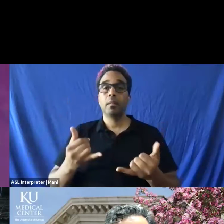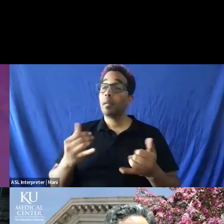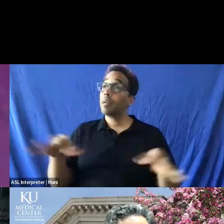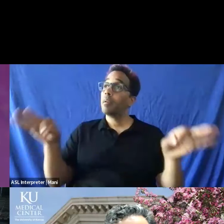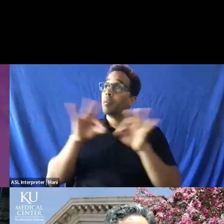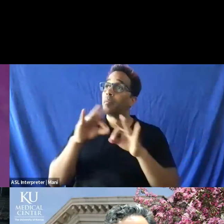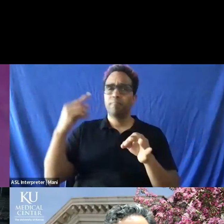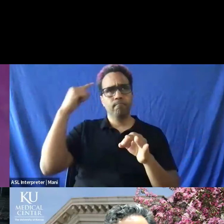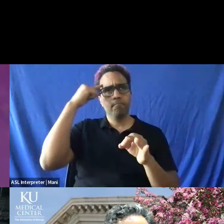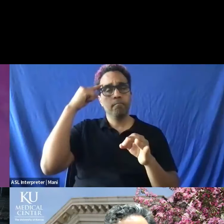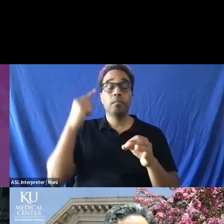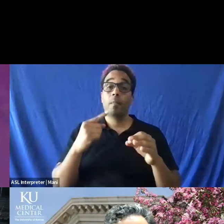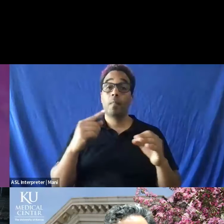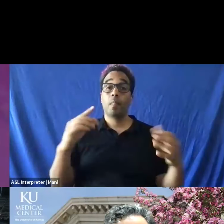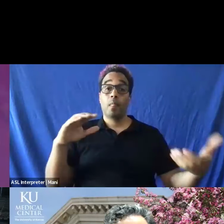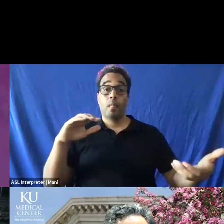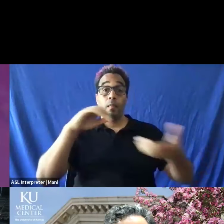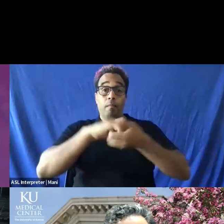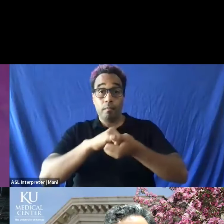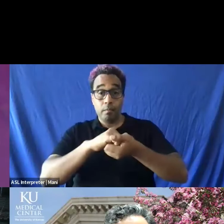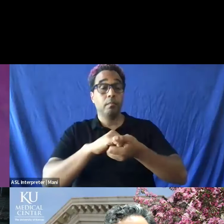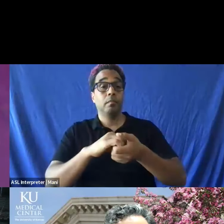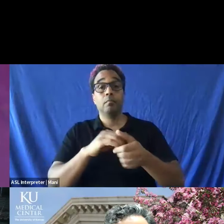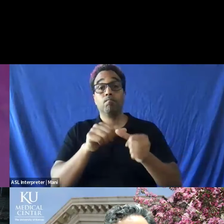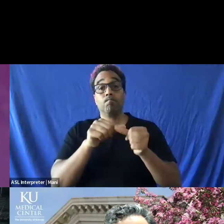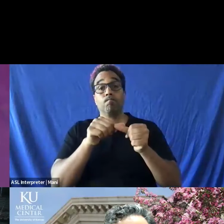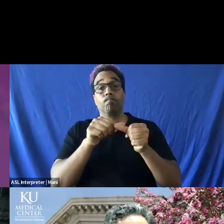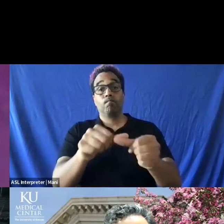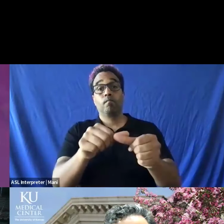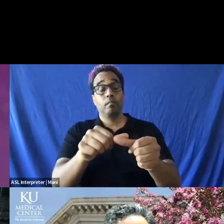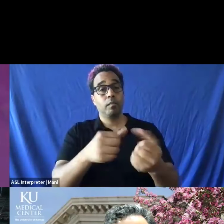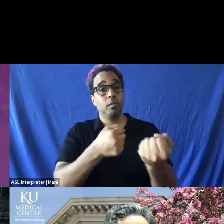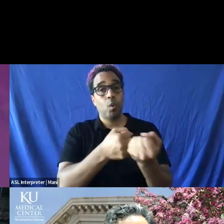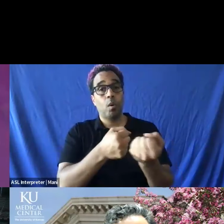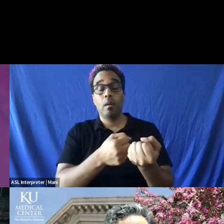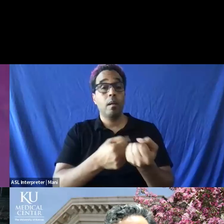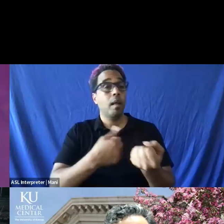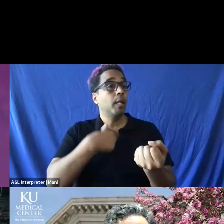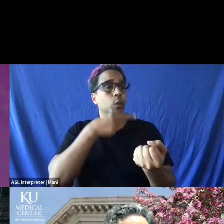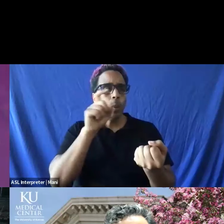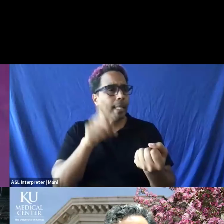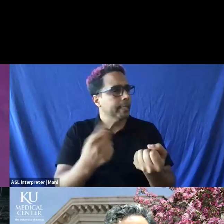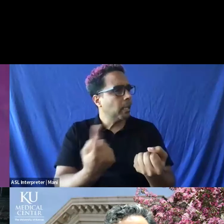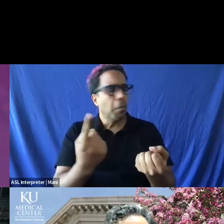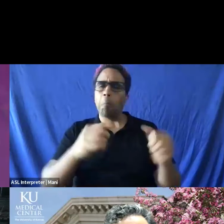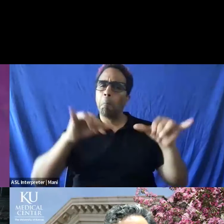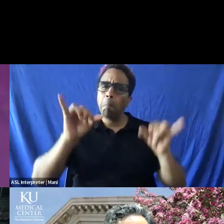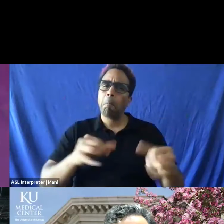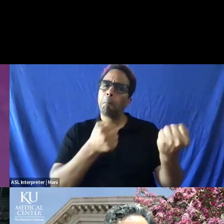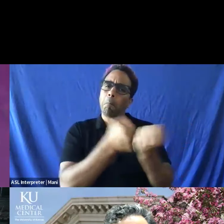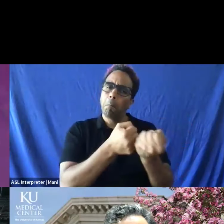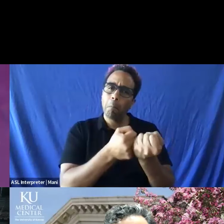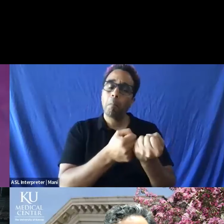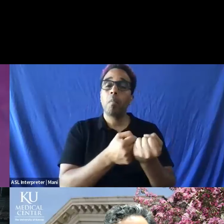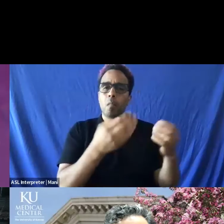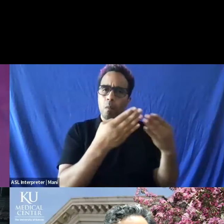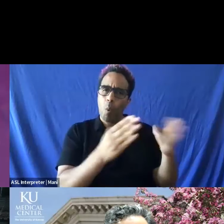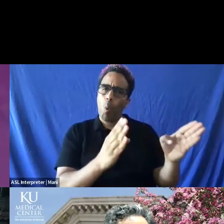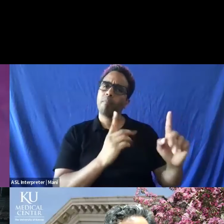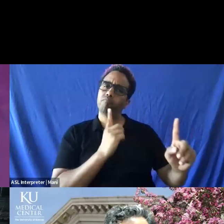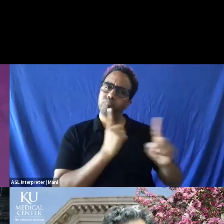partnerships and support them in perpetuity when you don't need them? How do you keep the communication channels open